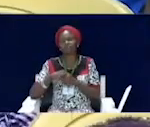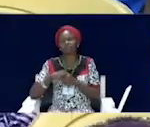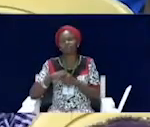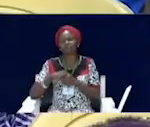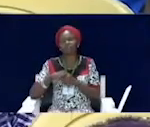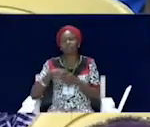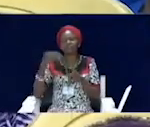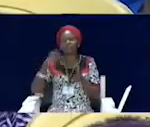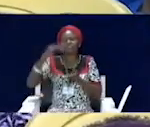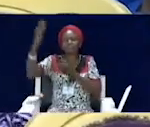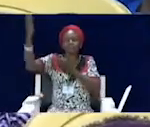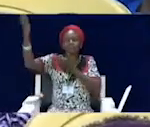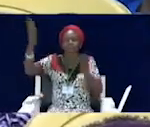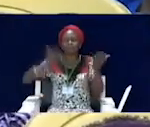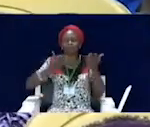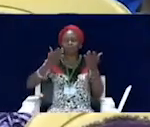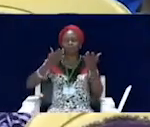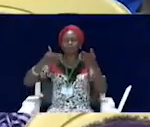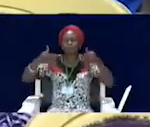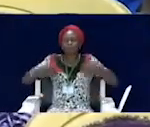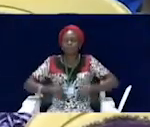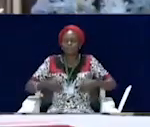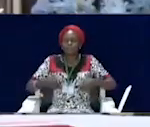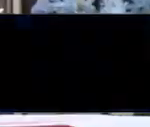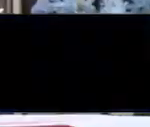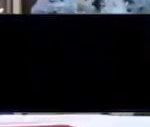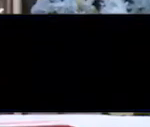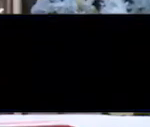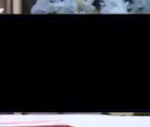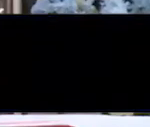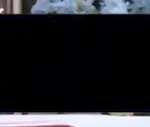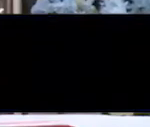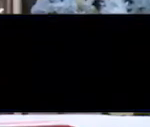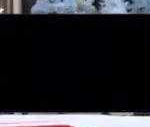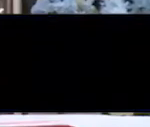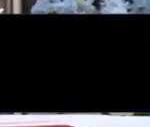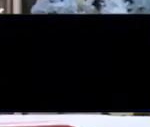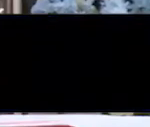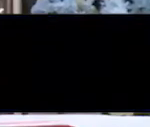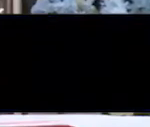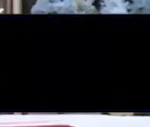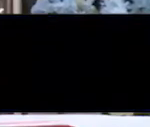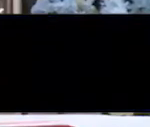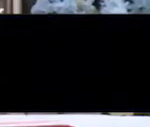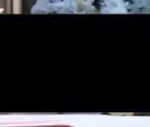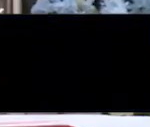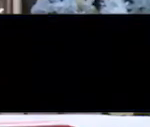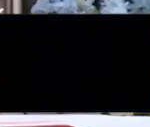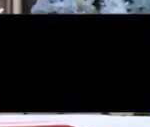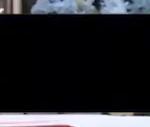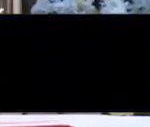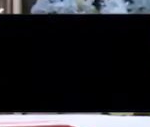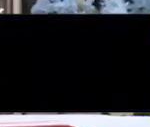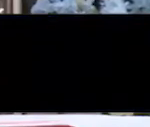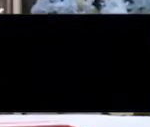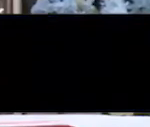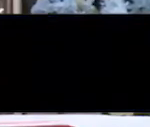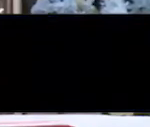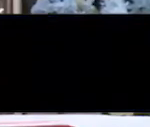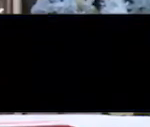They brought young children to him that he should touch them. That's all they were asking